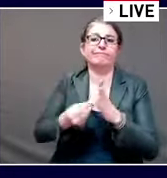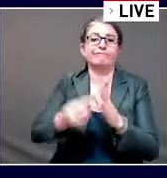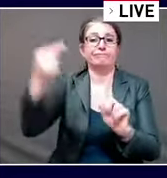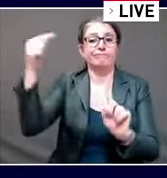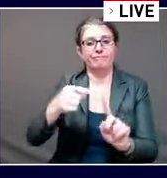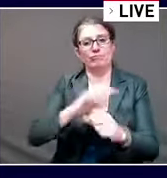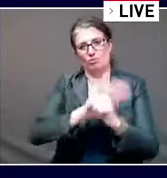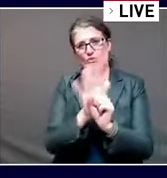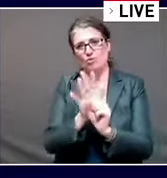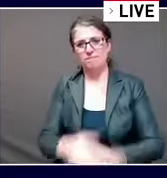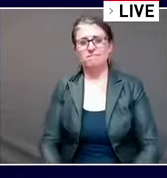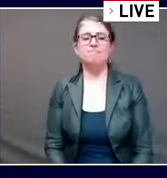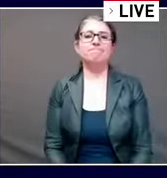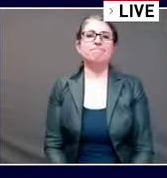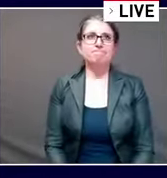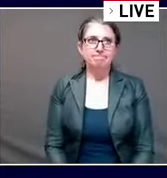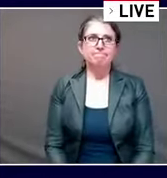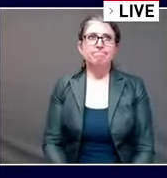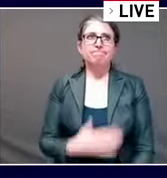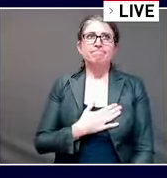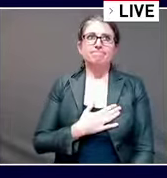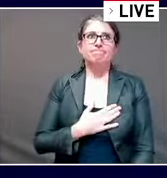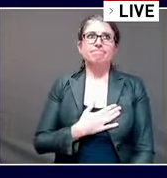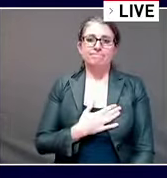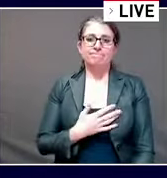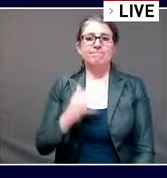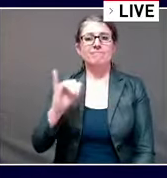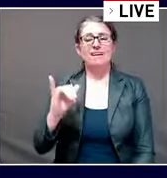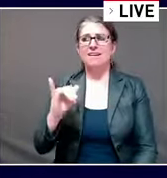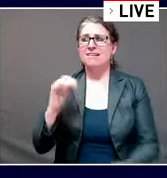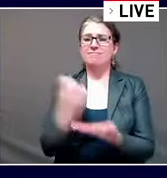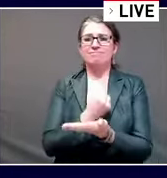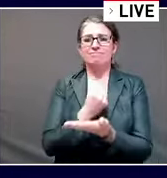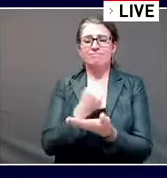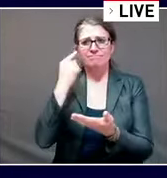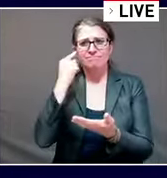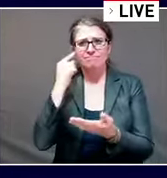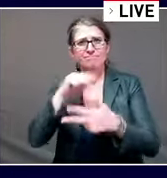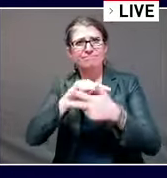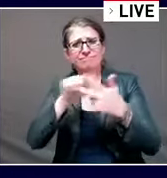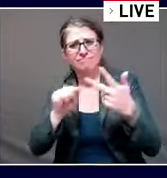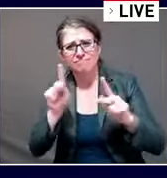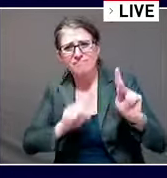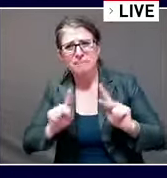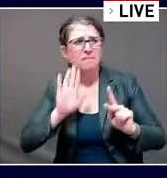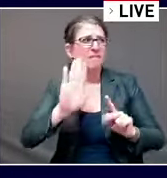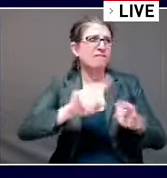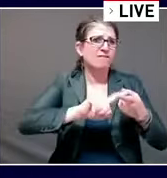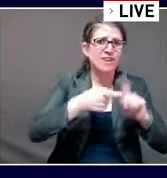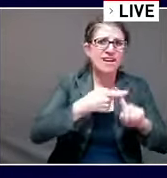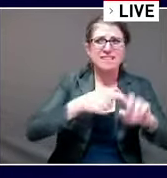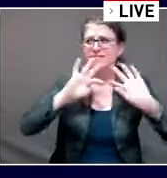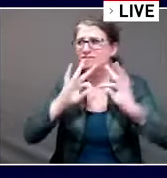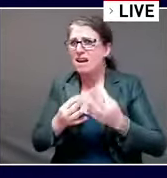to offer our condolences to their friends, family, and communities during this time of their grief.